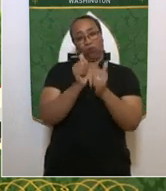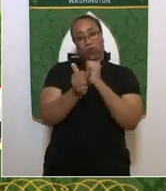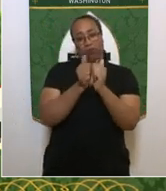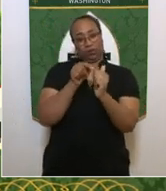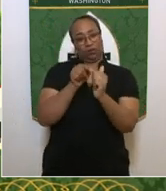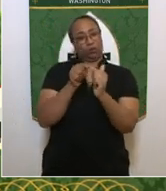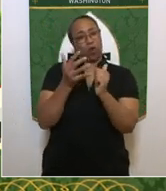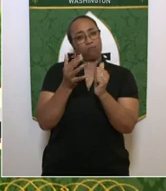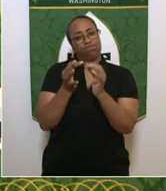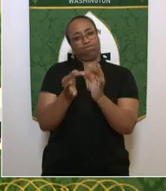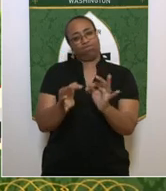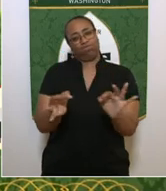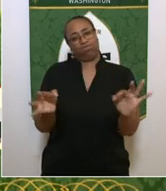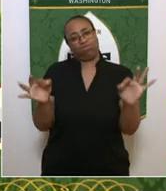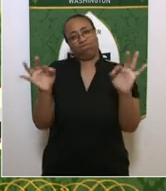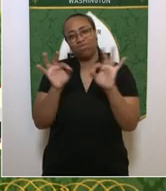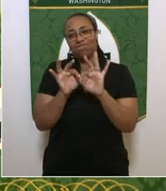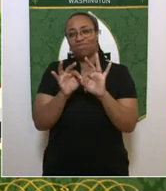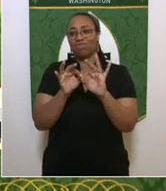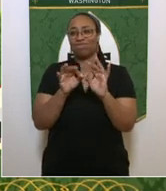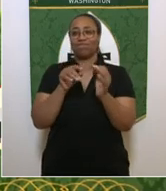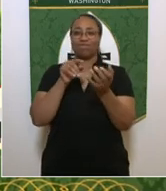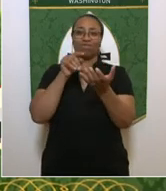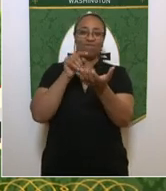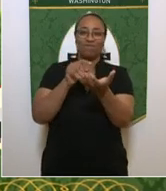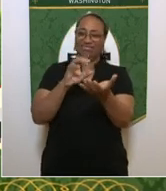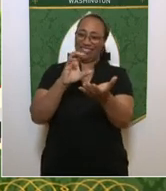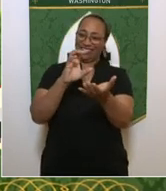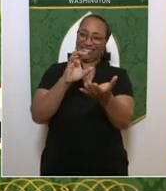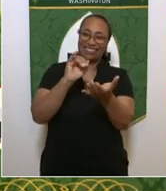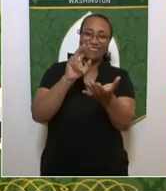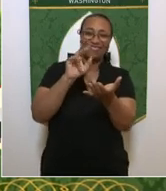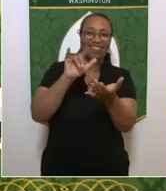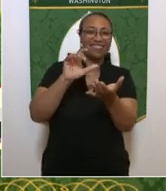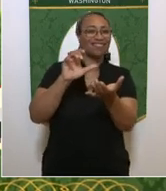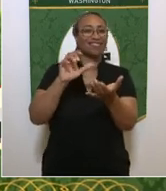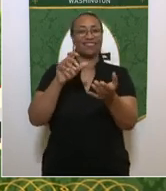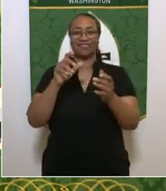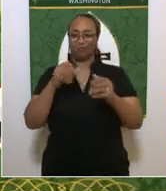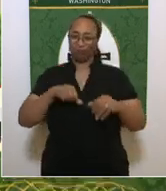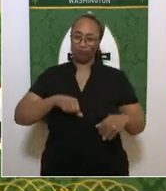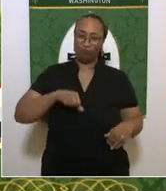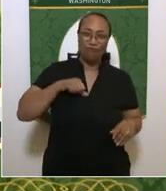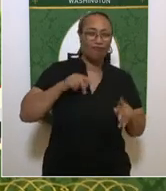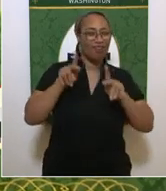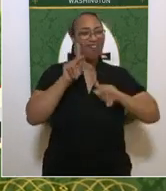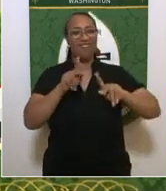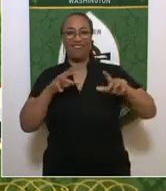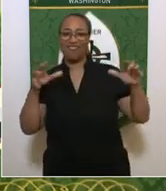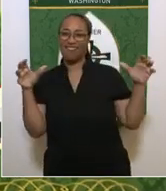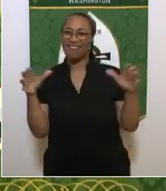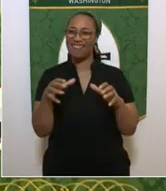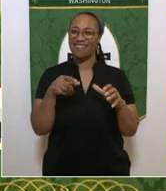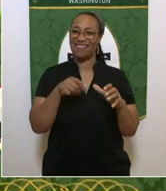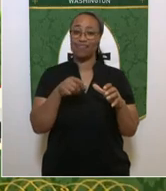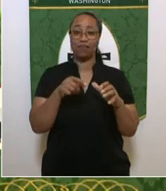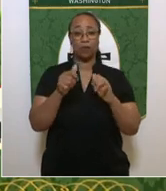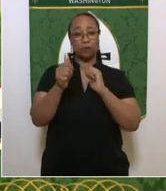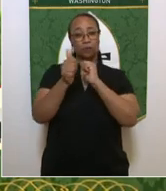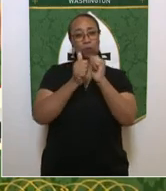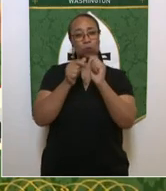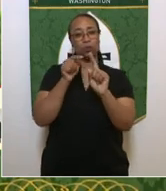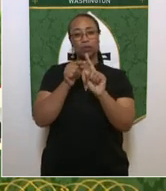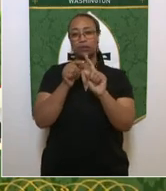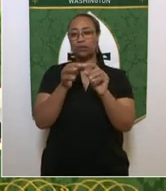civic pride, but sports, in a way that almost nothing does,